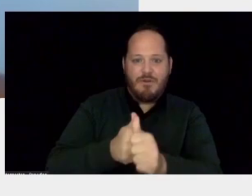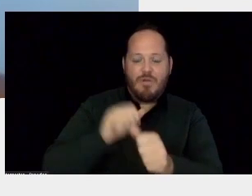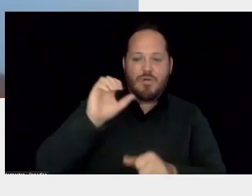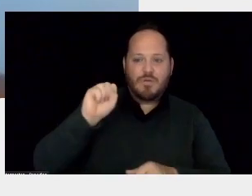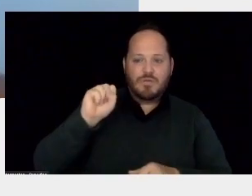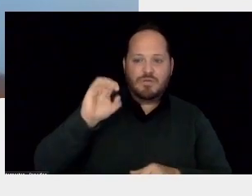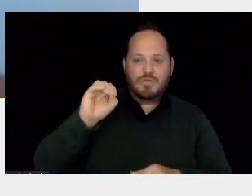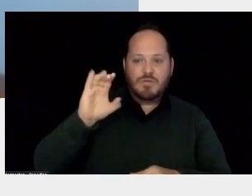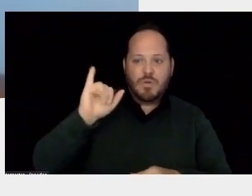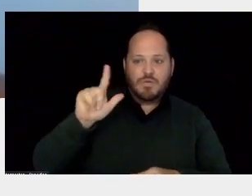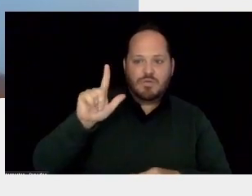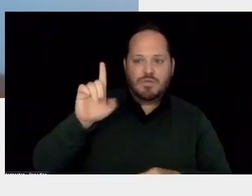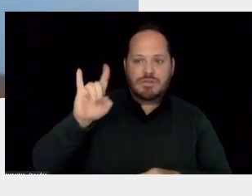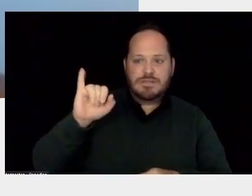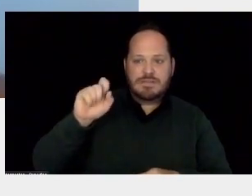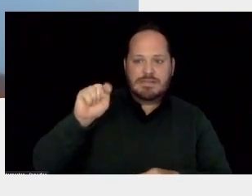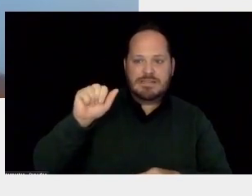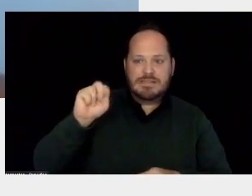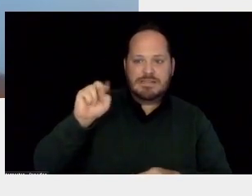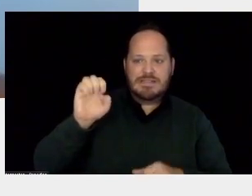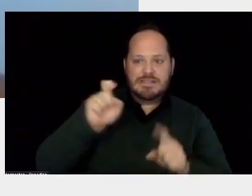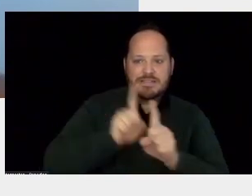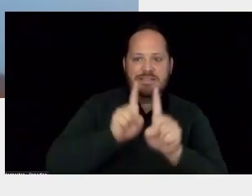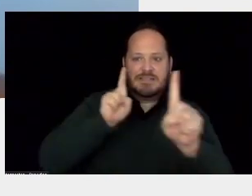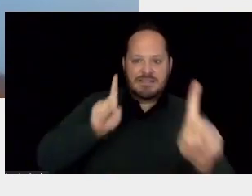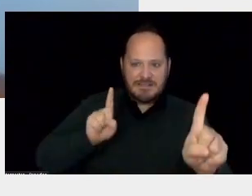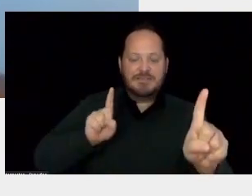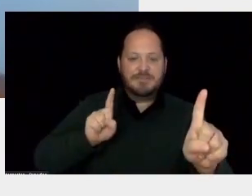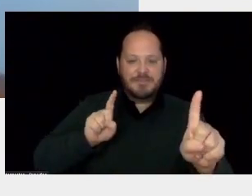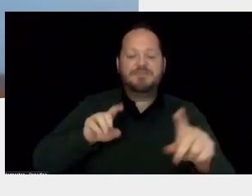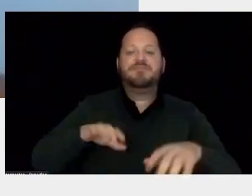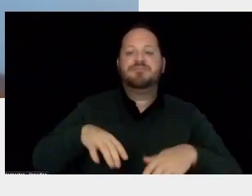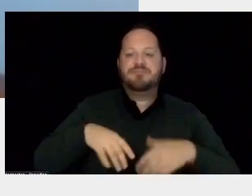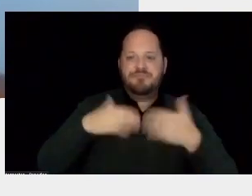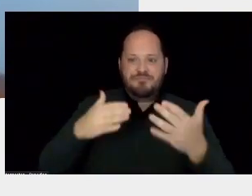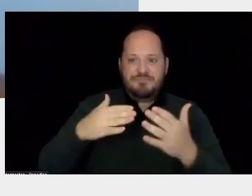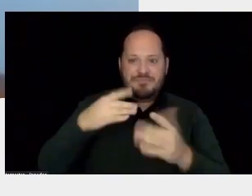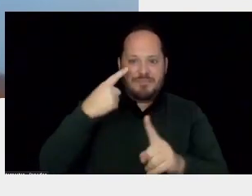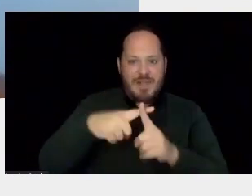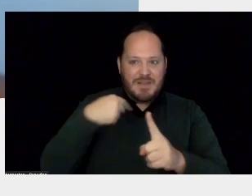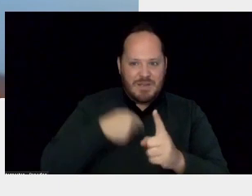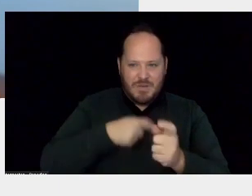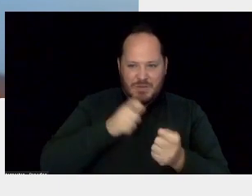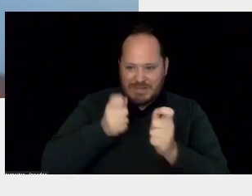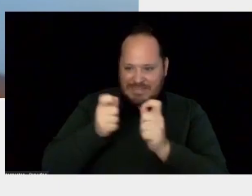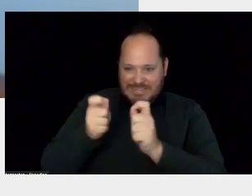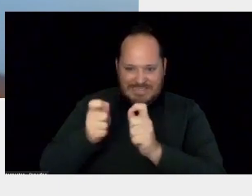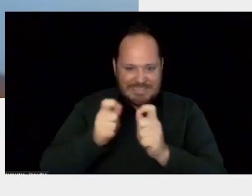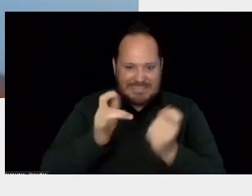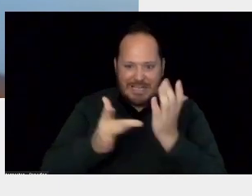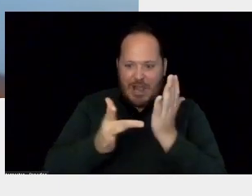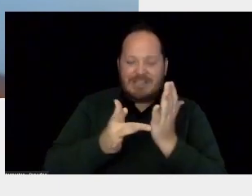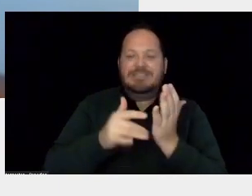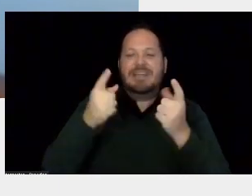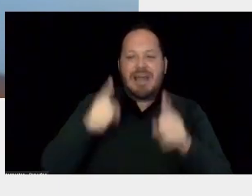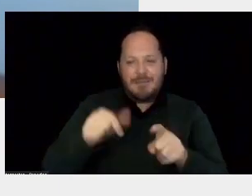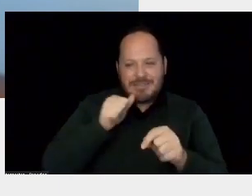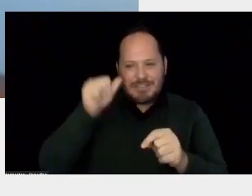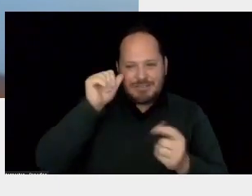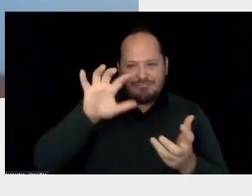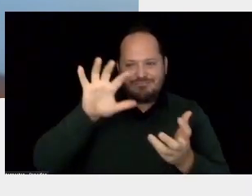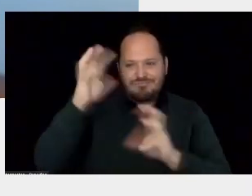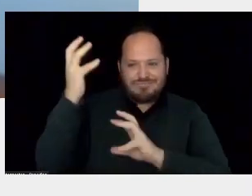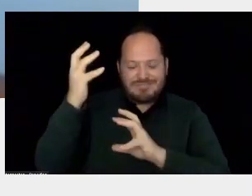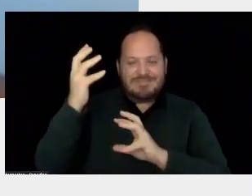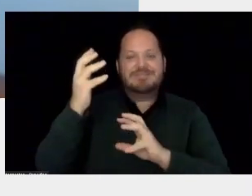trying new technology, we had a glitch with the Facebook Live event that we hosted yesterday. But never fear, we know that this information